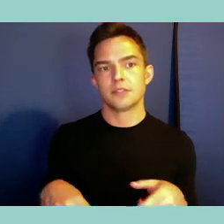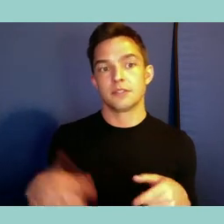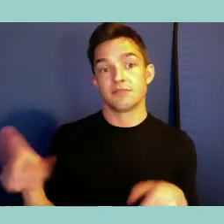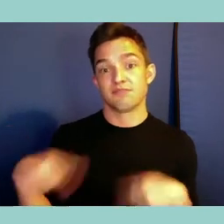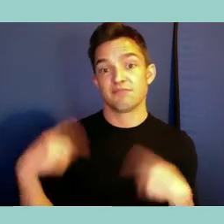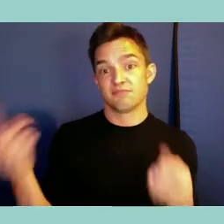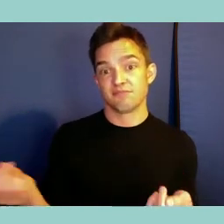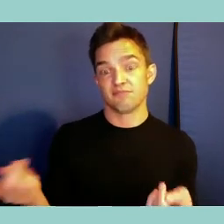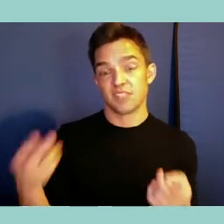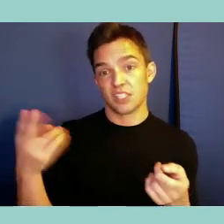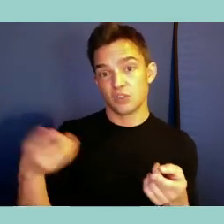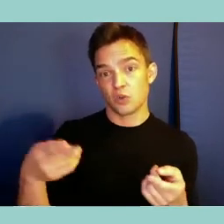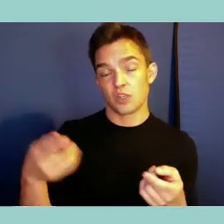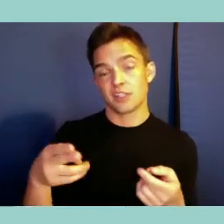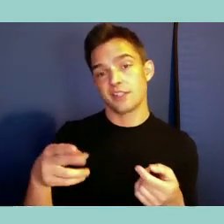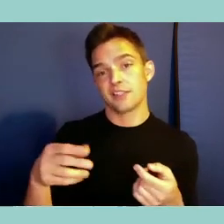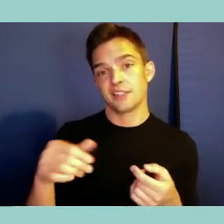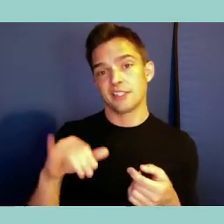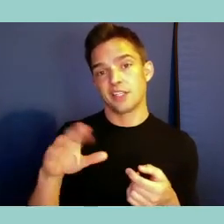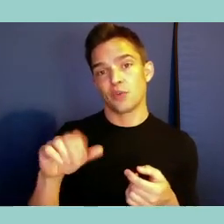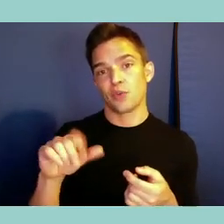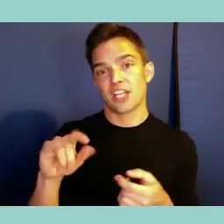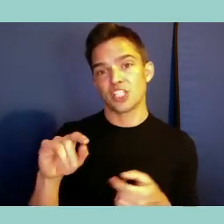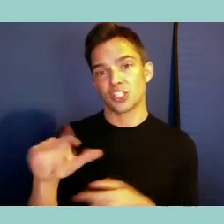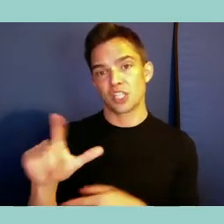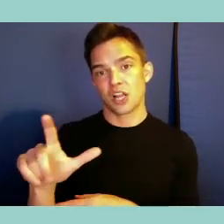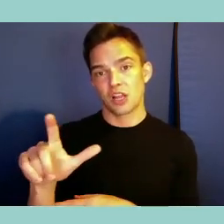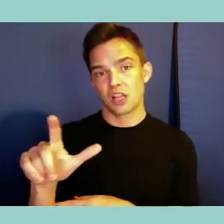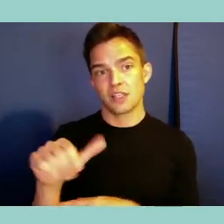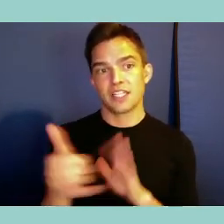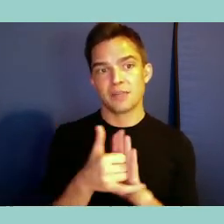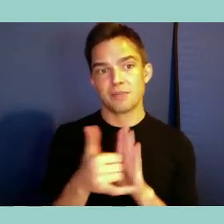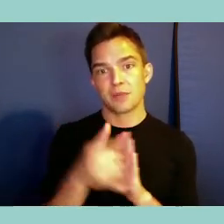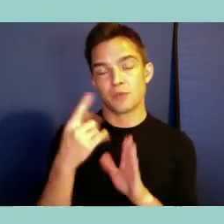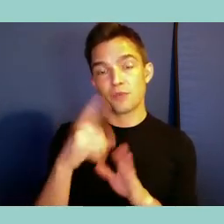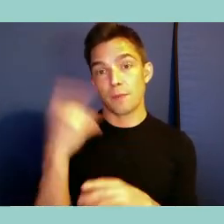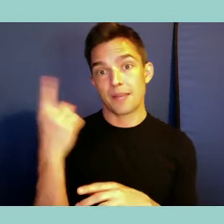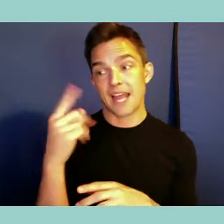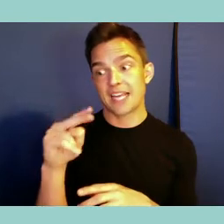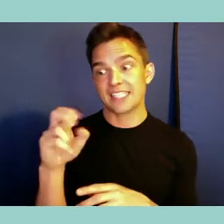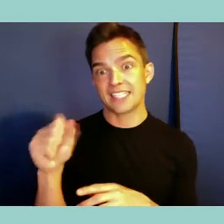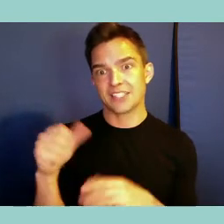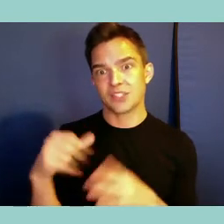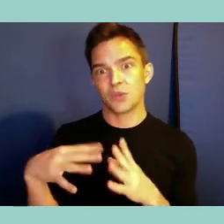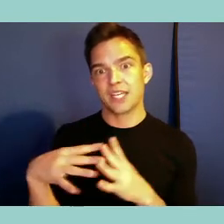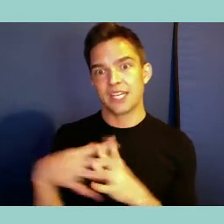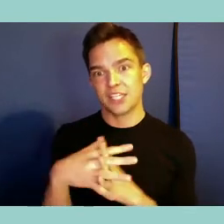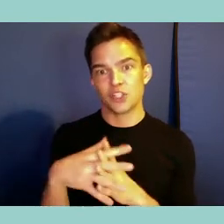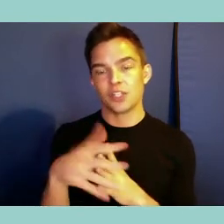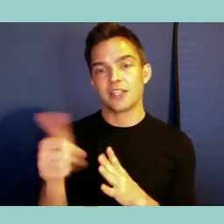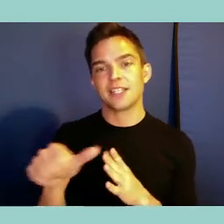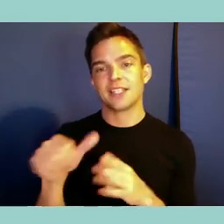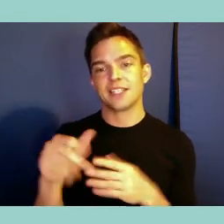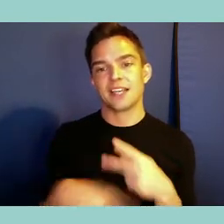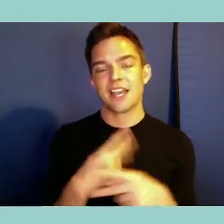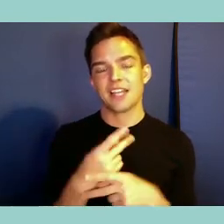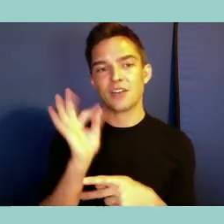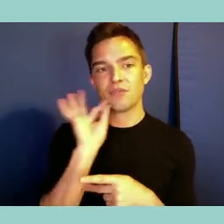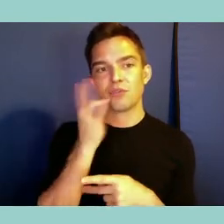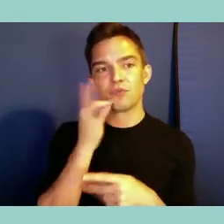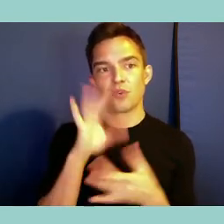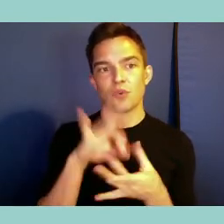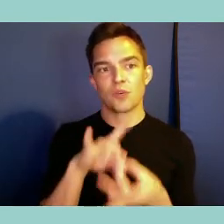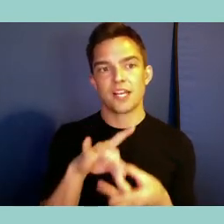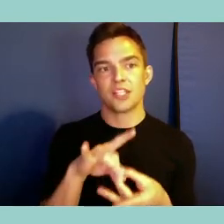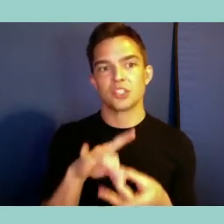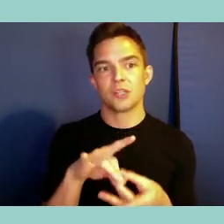historically irrational and nearly impossible for blackness to enter into any kind of fruitful